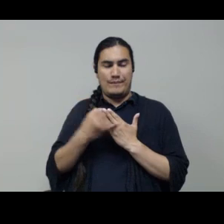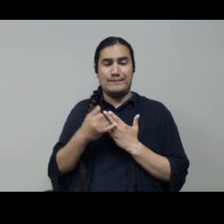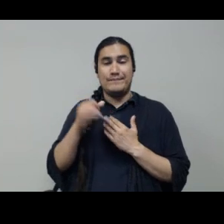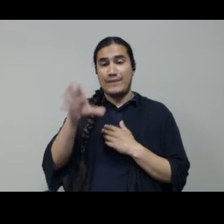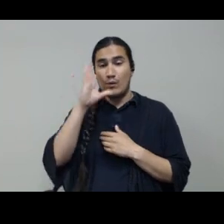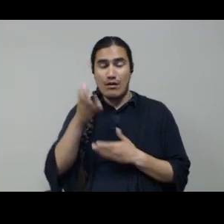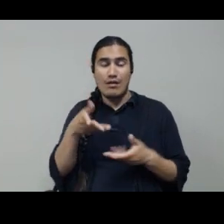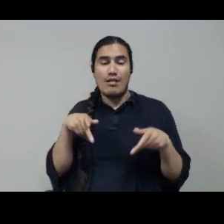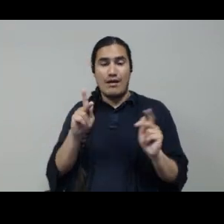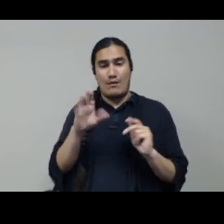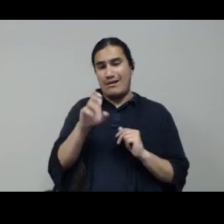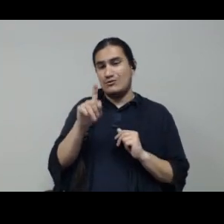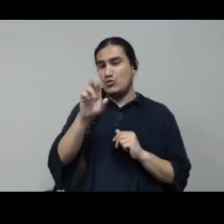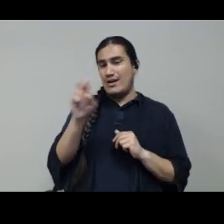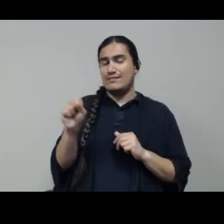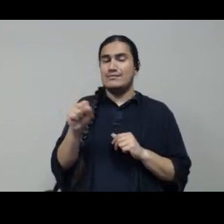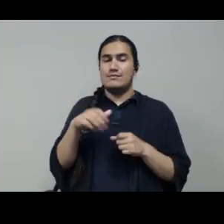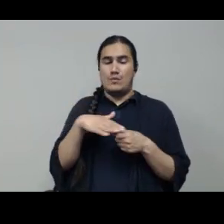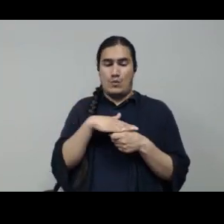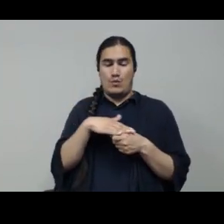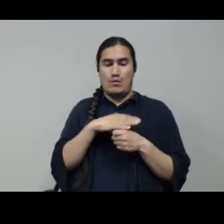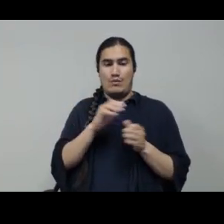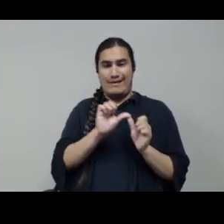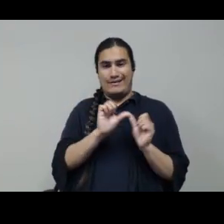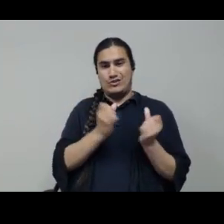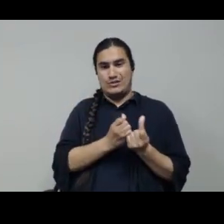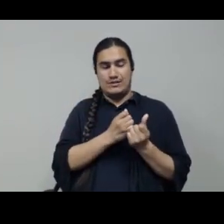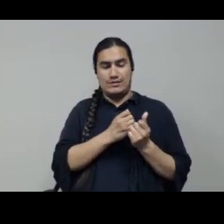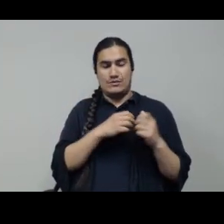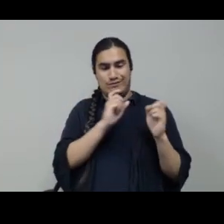and local agencies to obligate the funds before they expire.